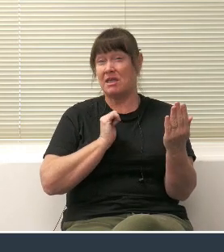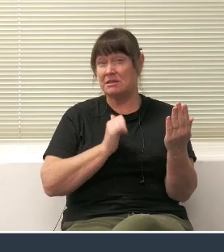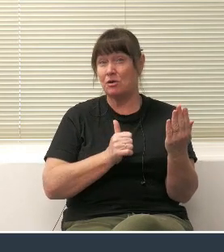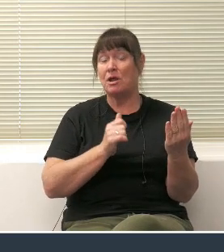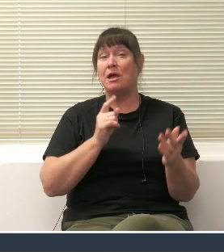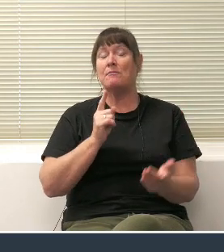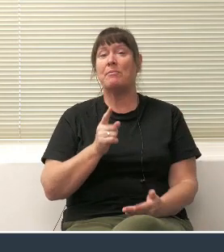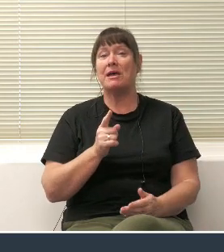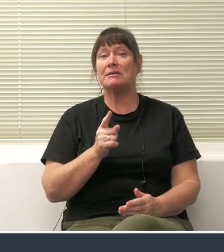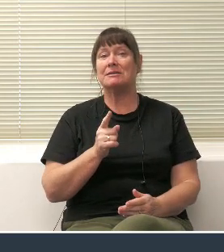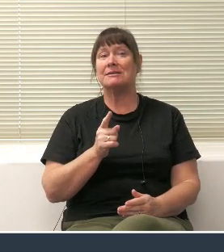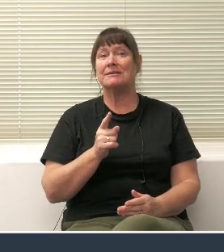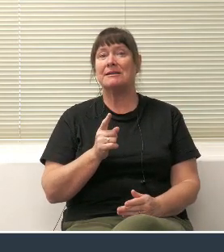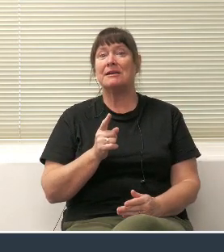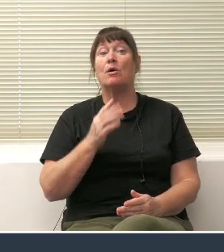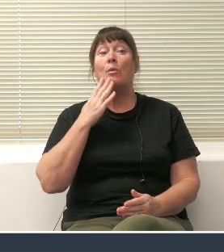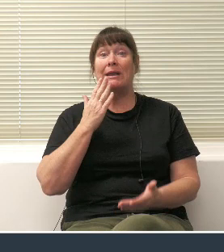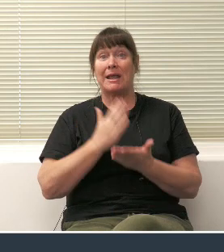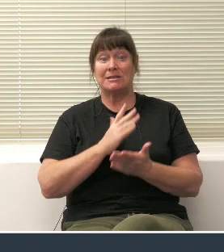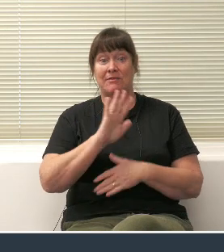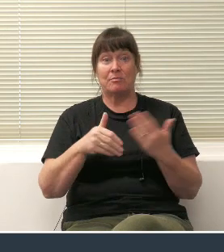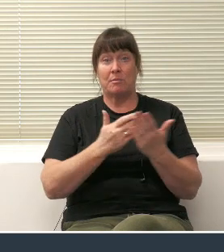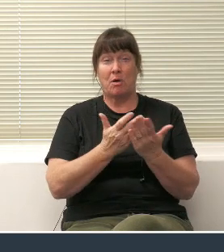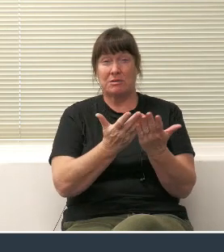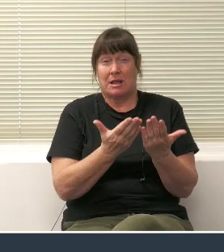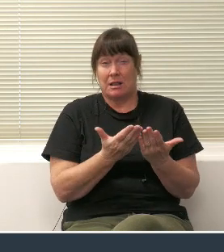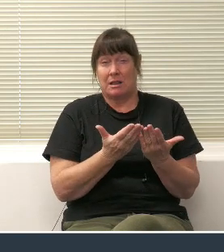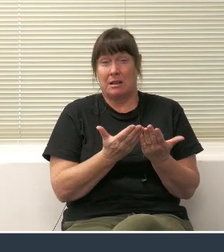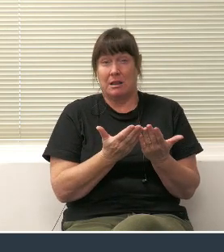the possibility that once there is an actual proposal in mind, that